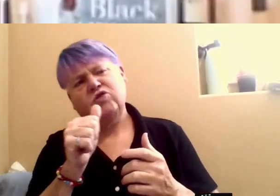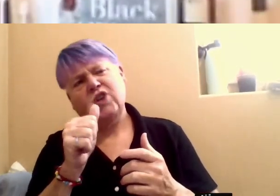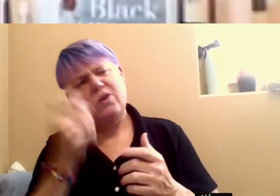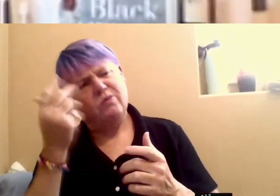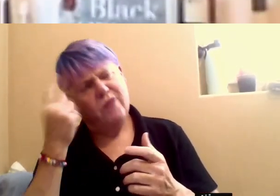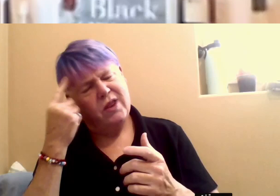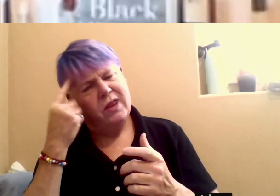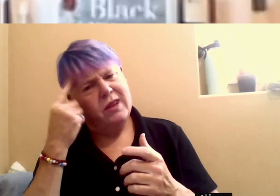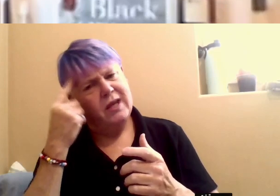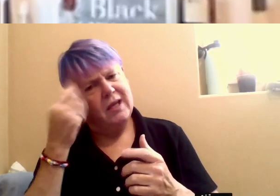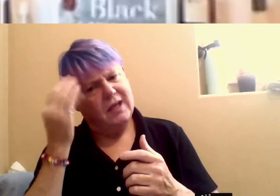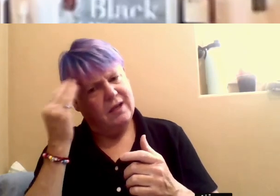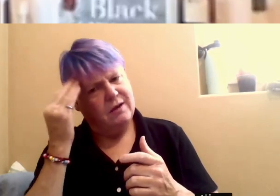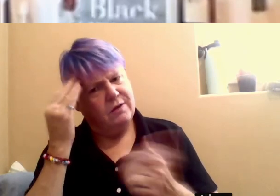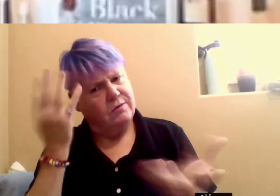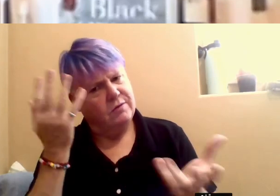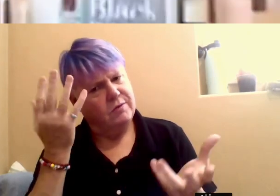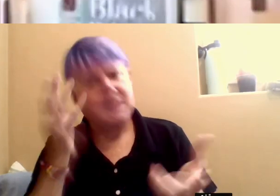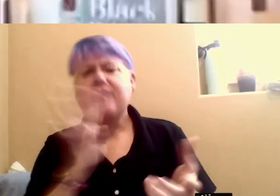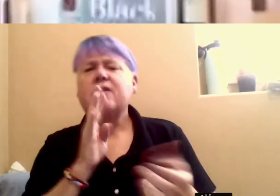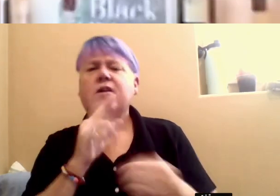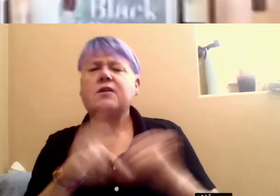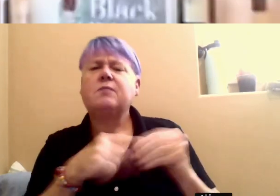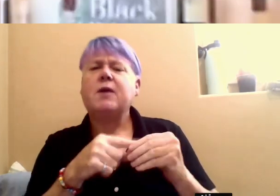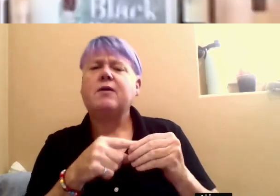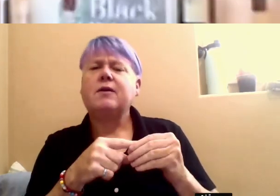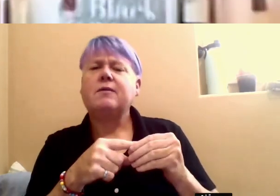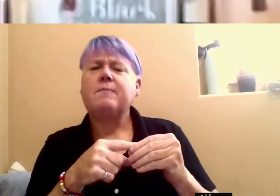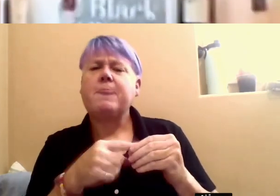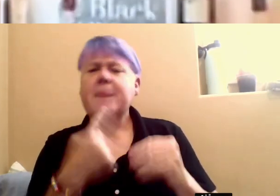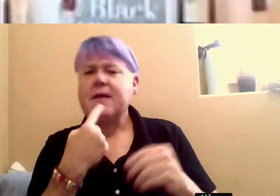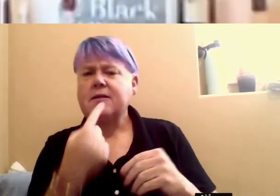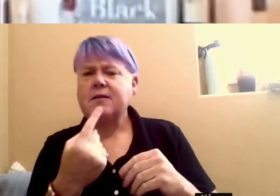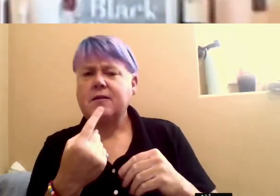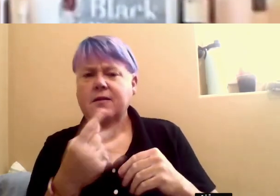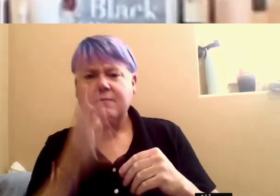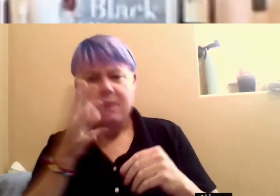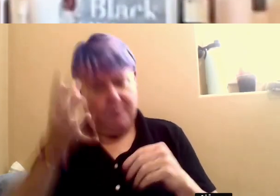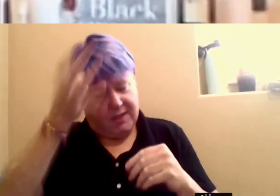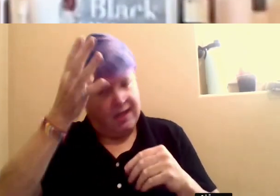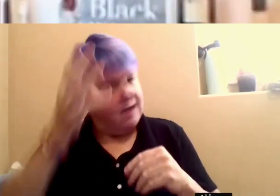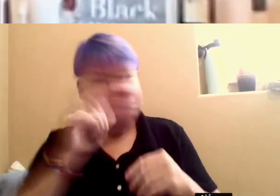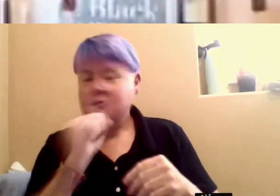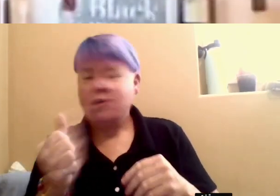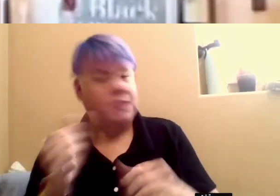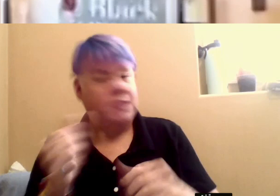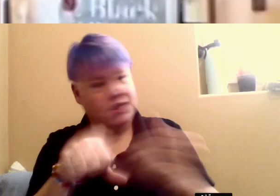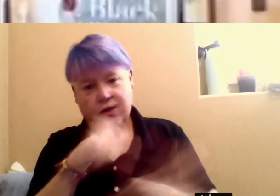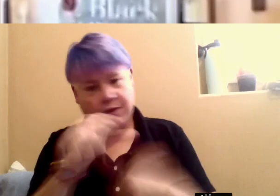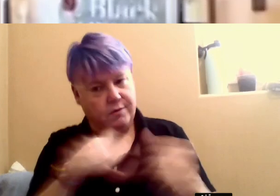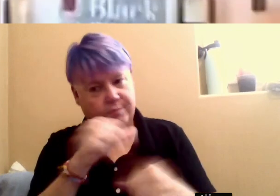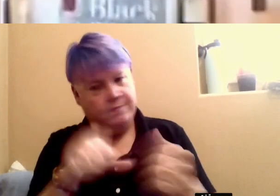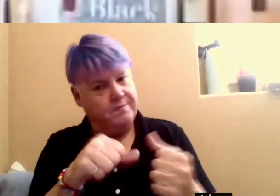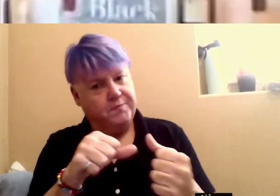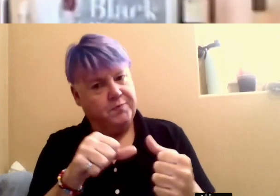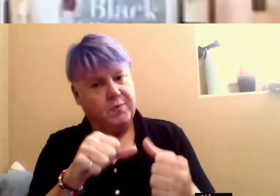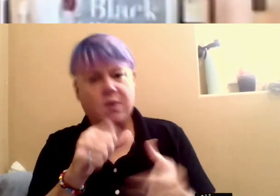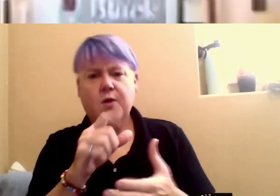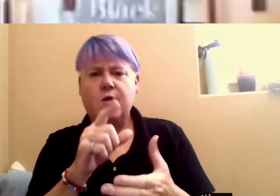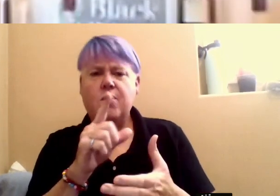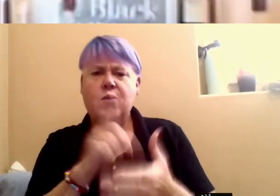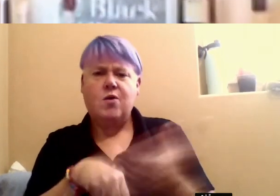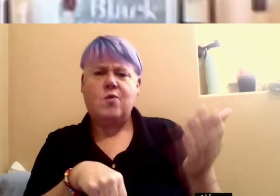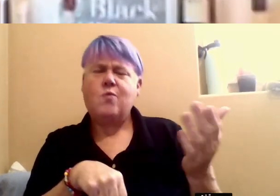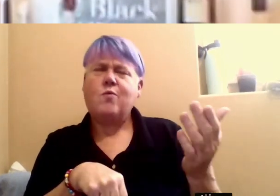certainly didn't, and we never talked about it. Not with Mom and Dad, and not with each other. What do you regret most? I once asked Dad in